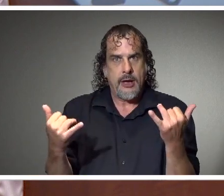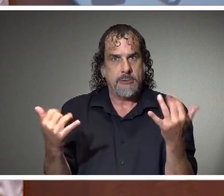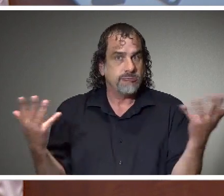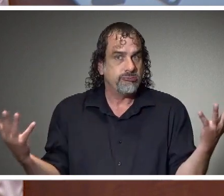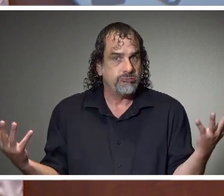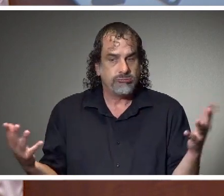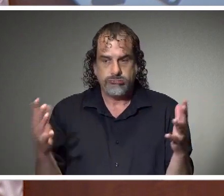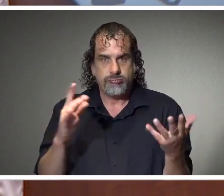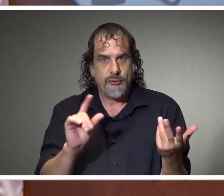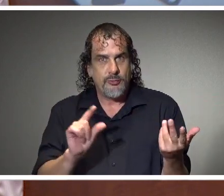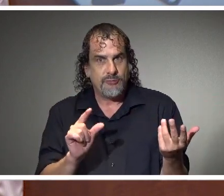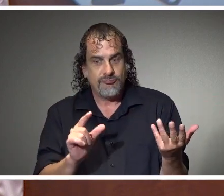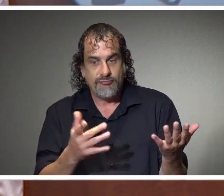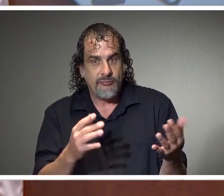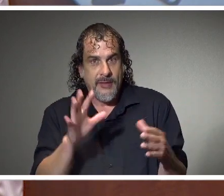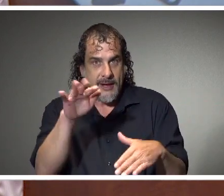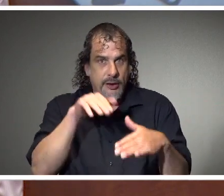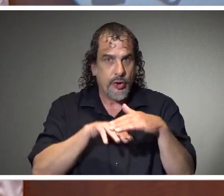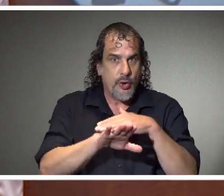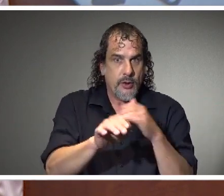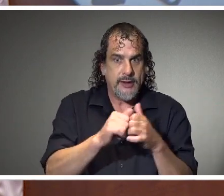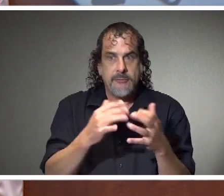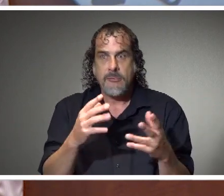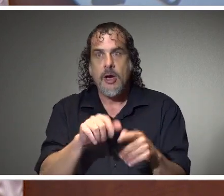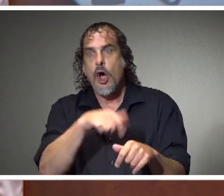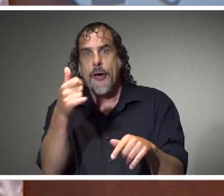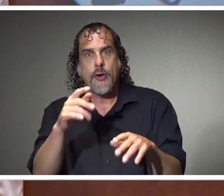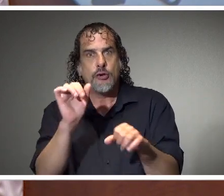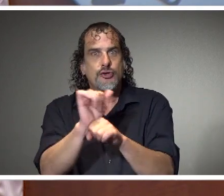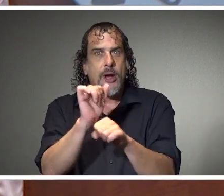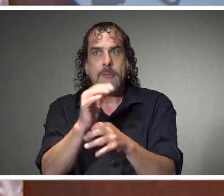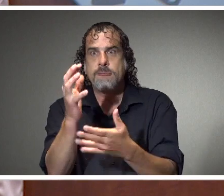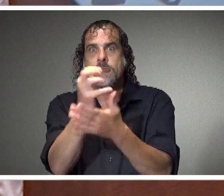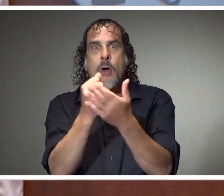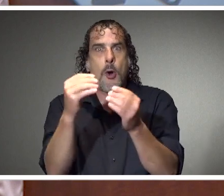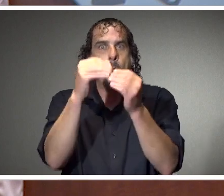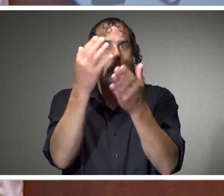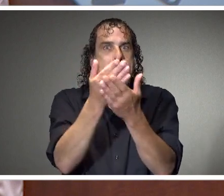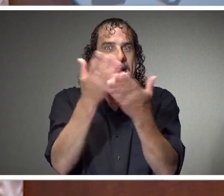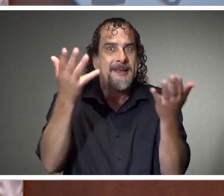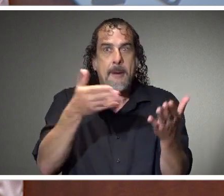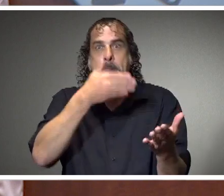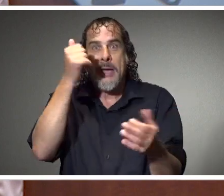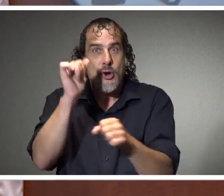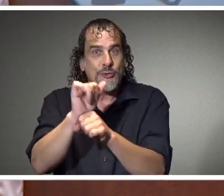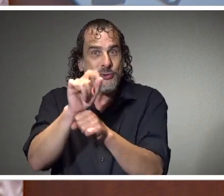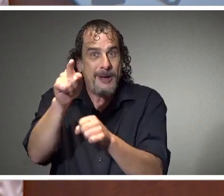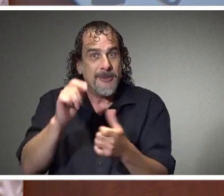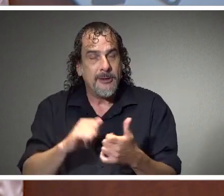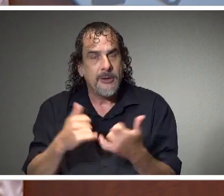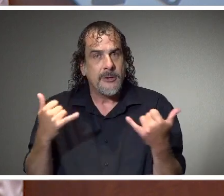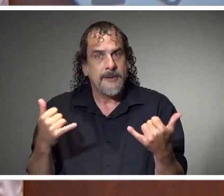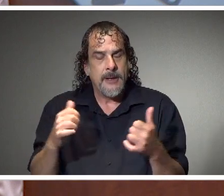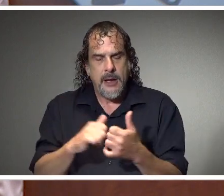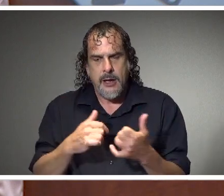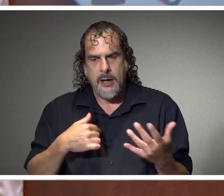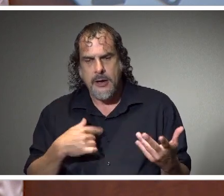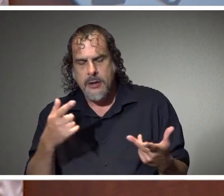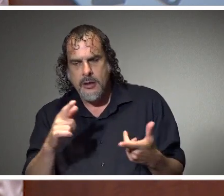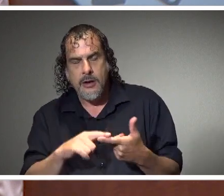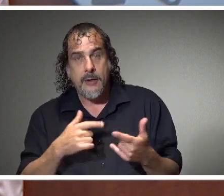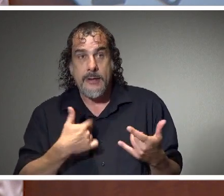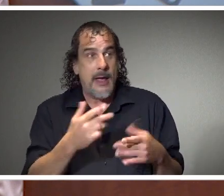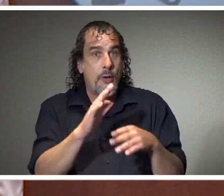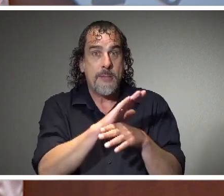are qualified to enter higher paying careers, earn higher incomes, and two, to better meet the business demands, the demands